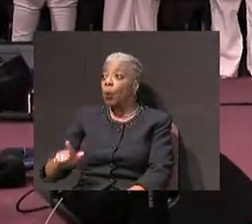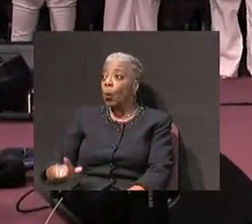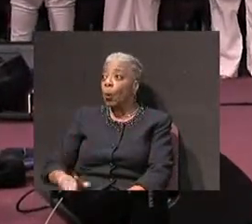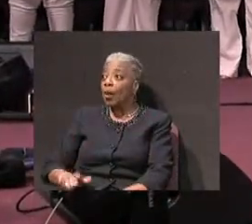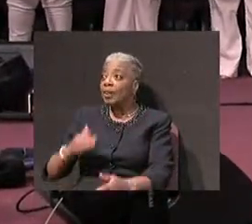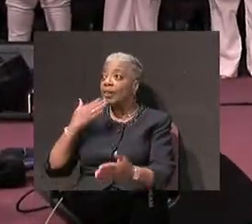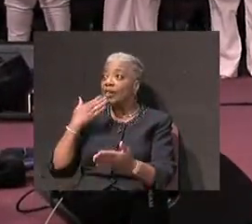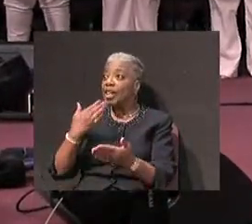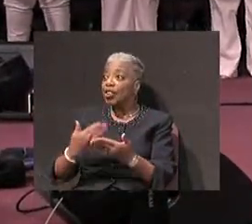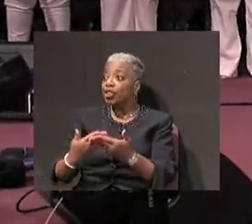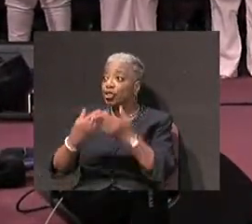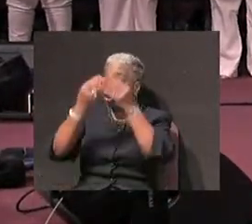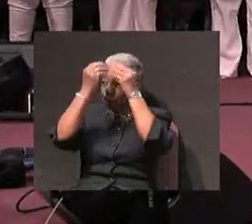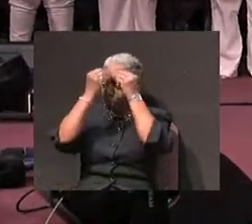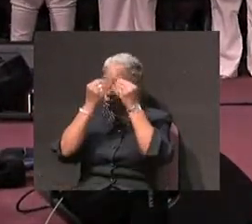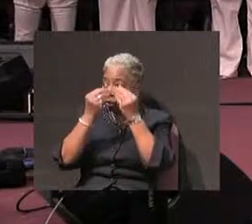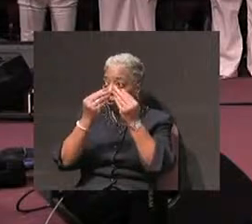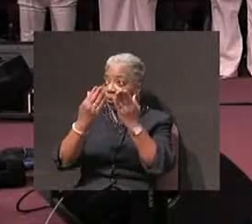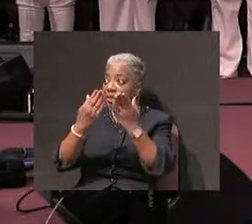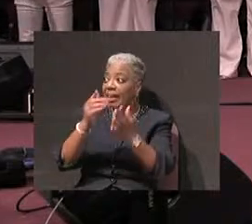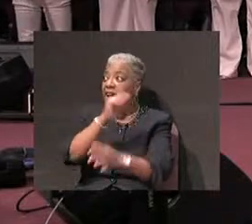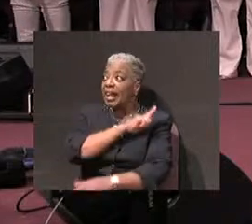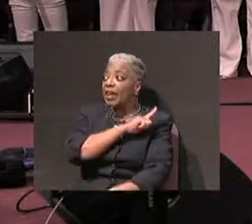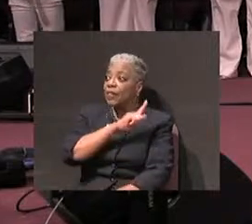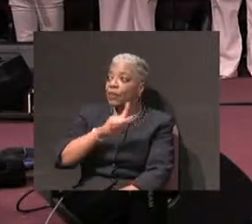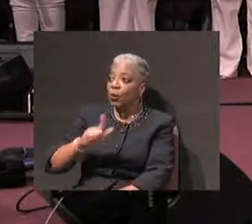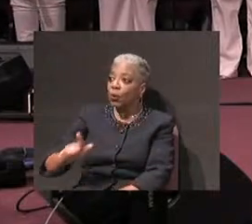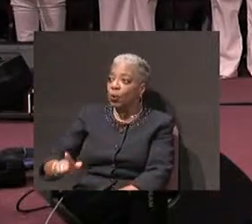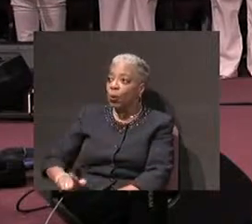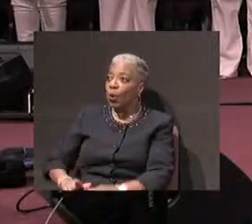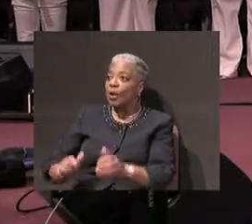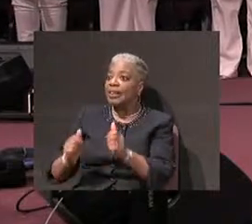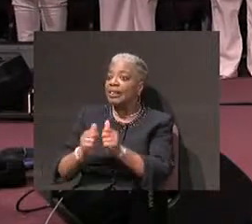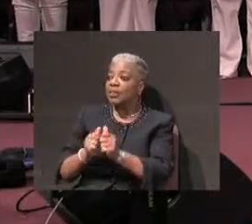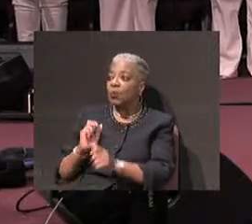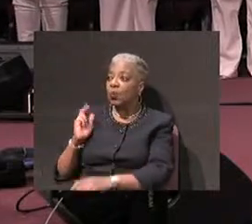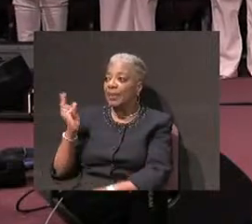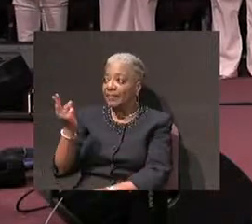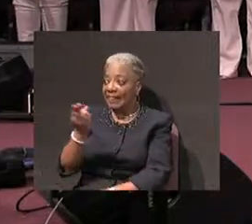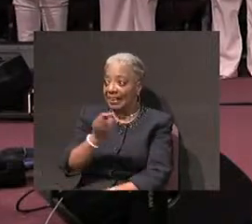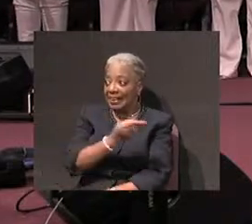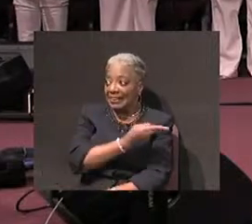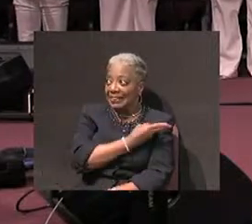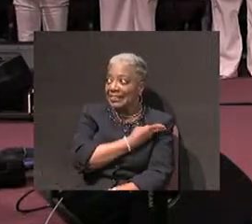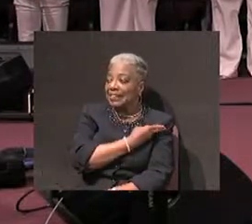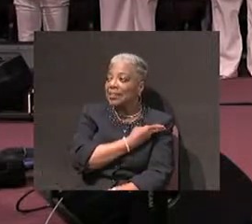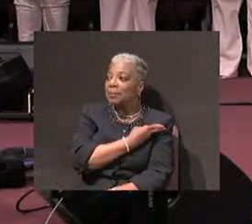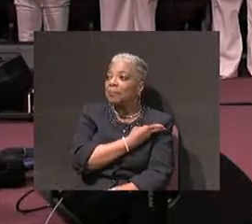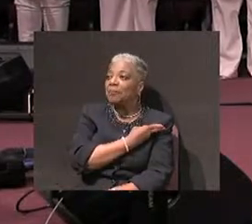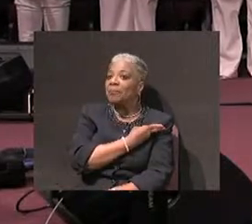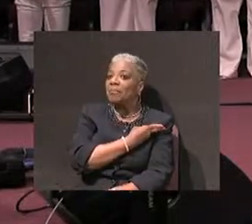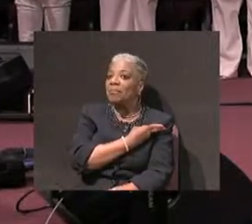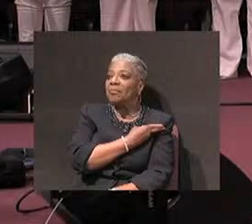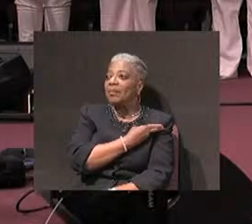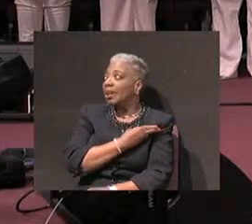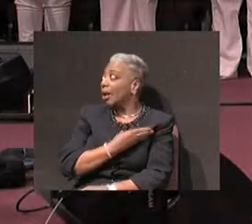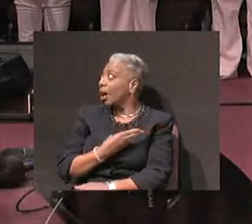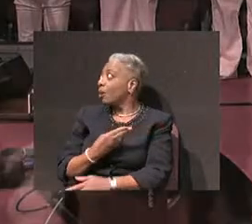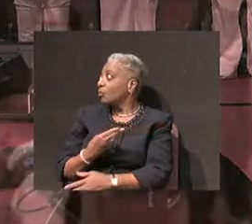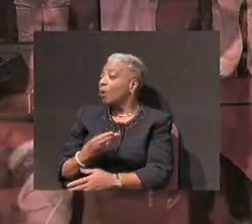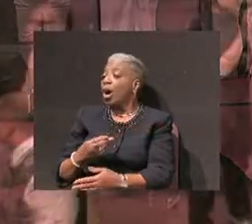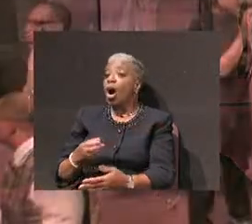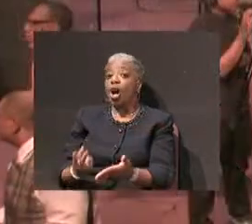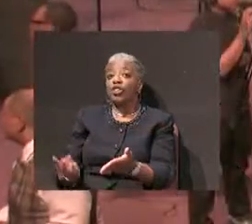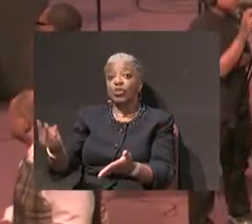with us. Amen, amen, amen. Maybe you're here on this Resurrection